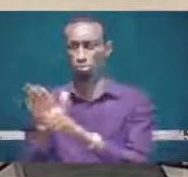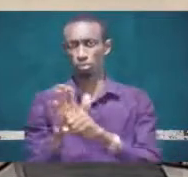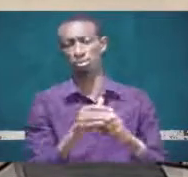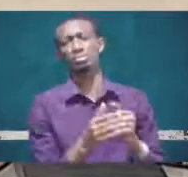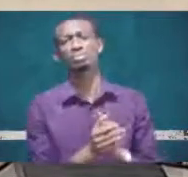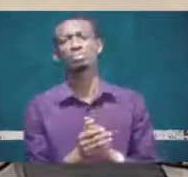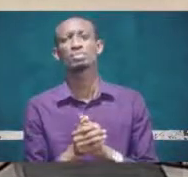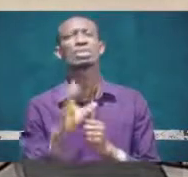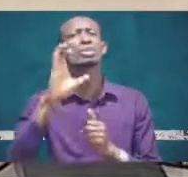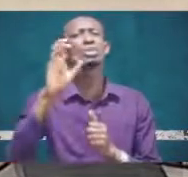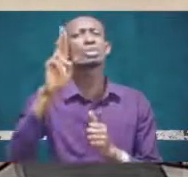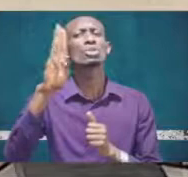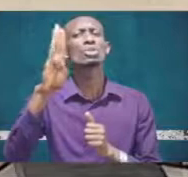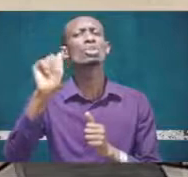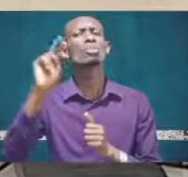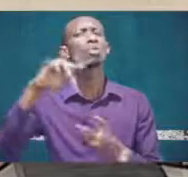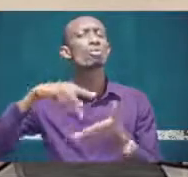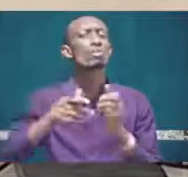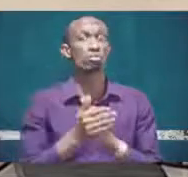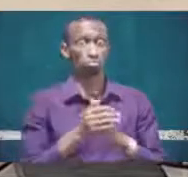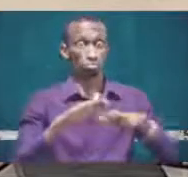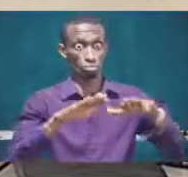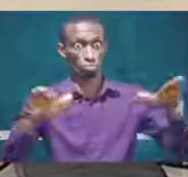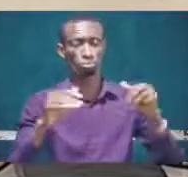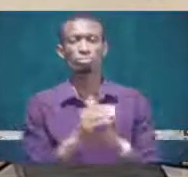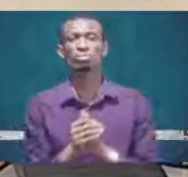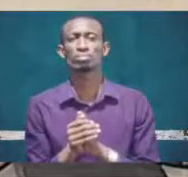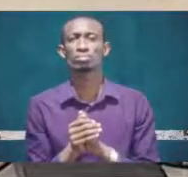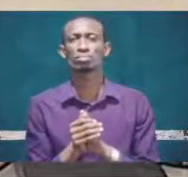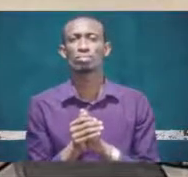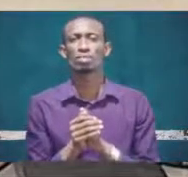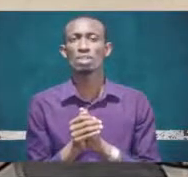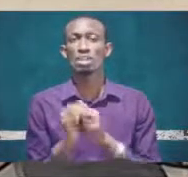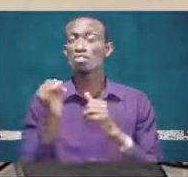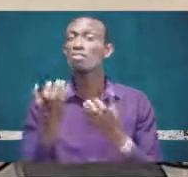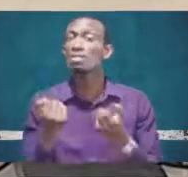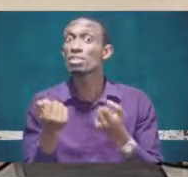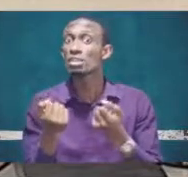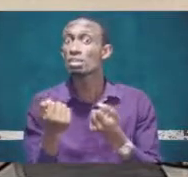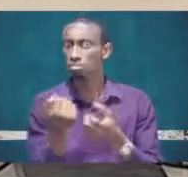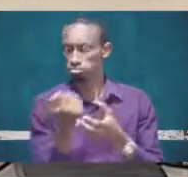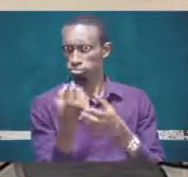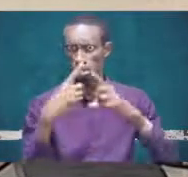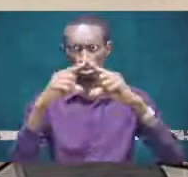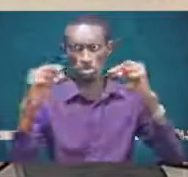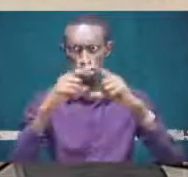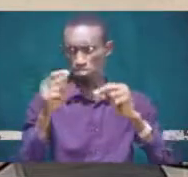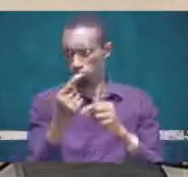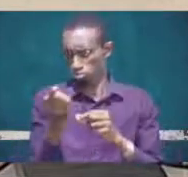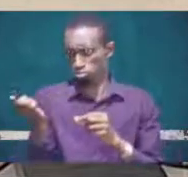elongated. So if you have mastered those key terms, Let us go step by